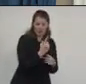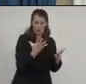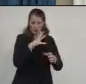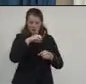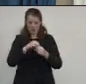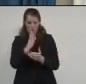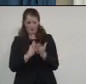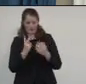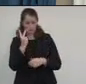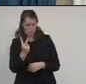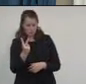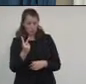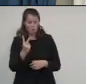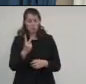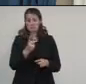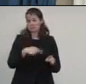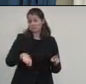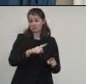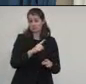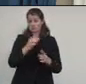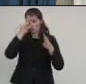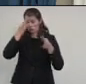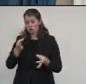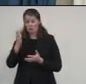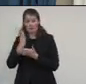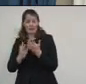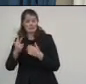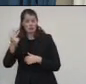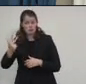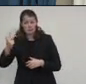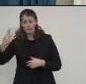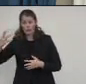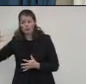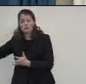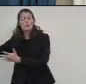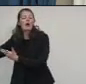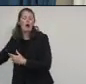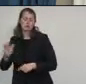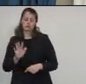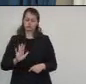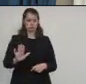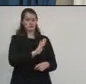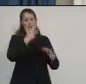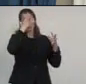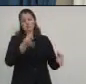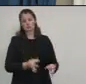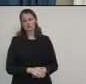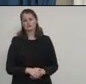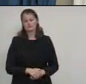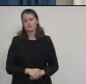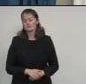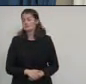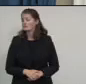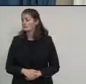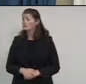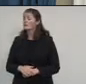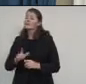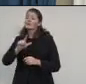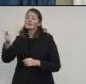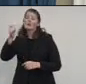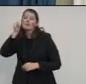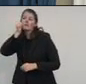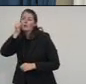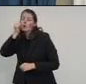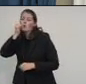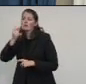going from Reno's Parks to the Tahoe Basin staying close to home? Or would you expect that people in Reno and Sparks stay in Reno and